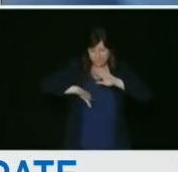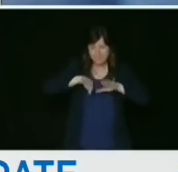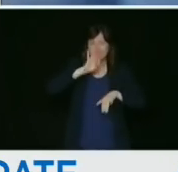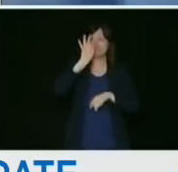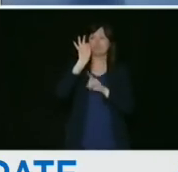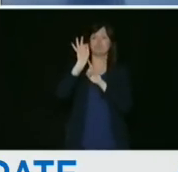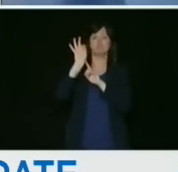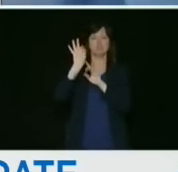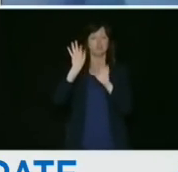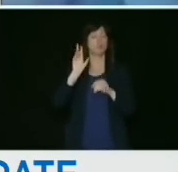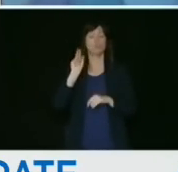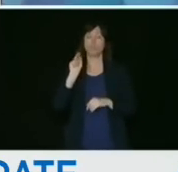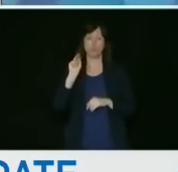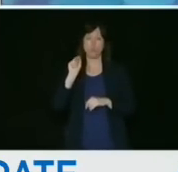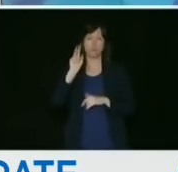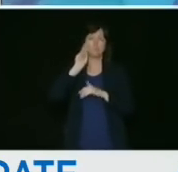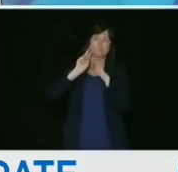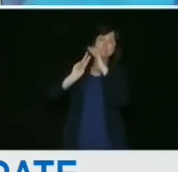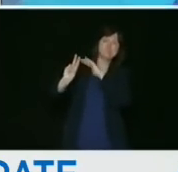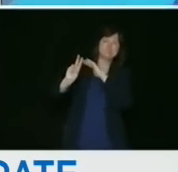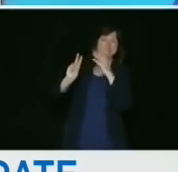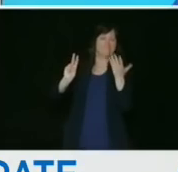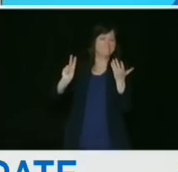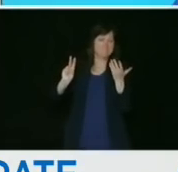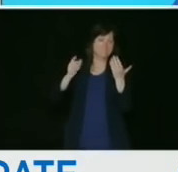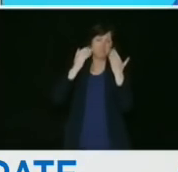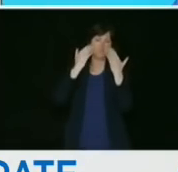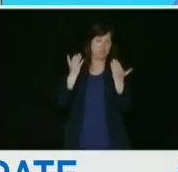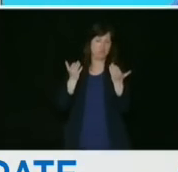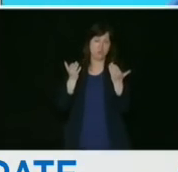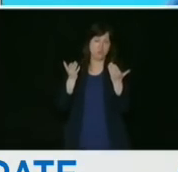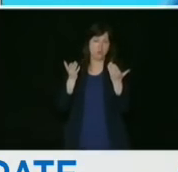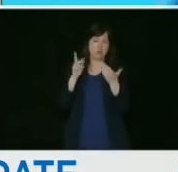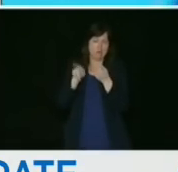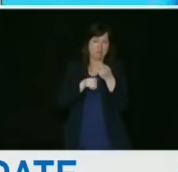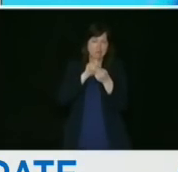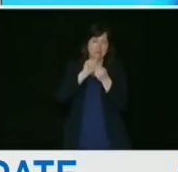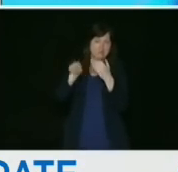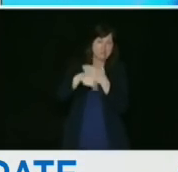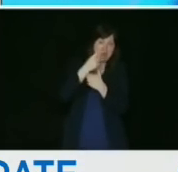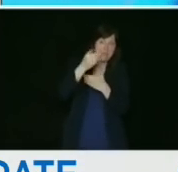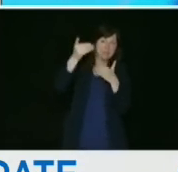with modeling. We cannot really give an exact